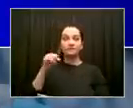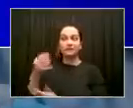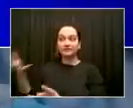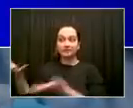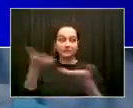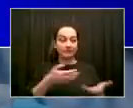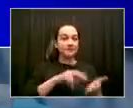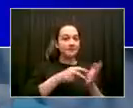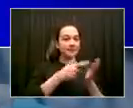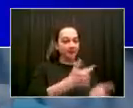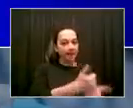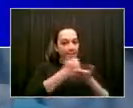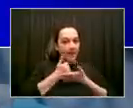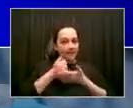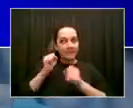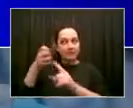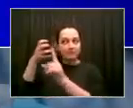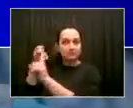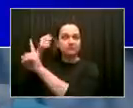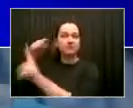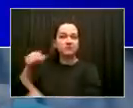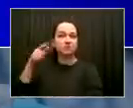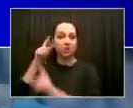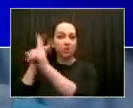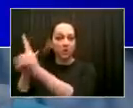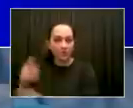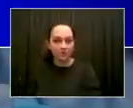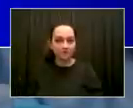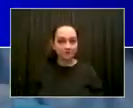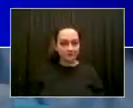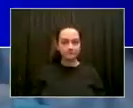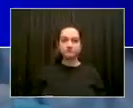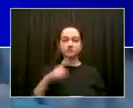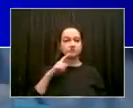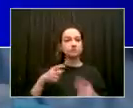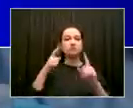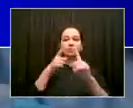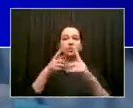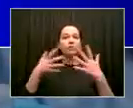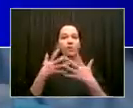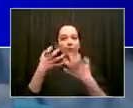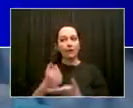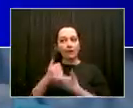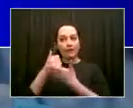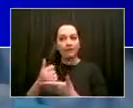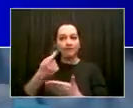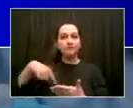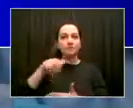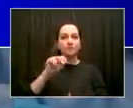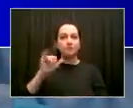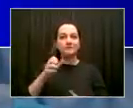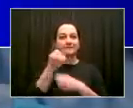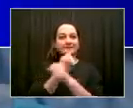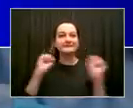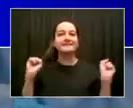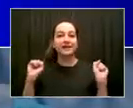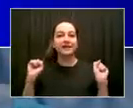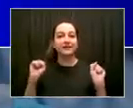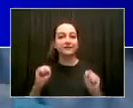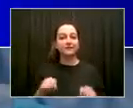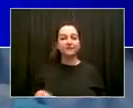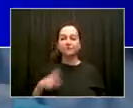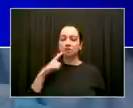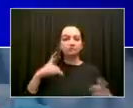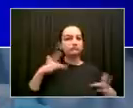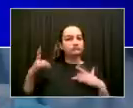safe, effective as always. The vaccine is fast, it's free. I look forward myself to getting the Johnson & Johnson